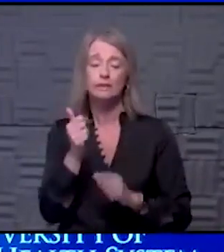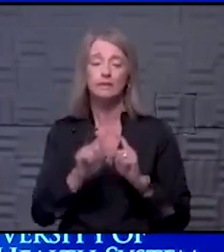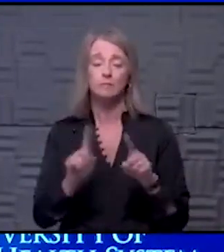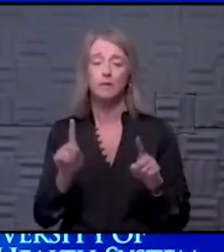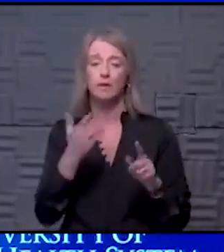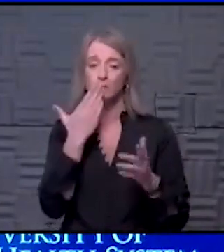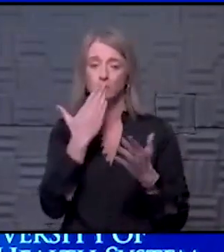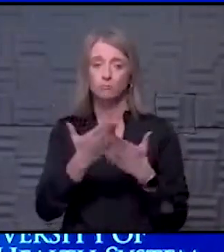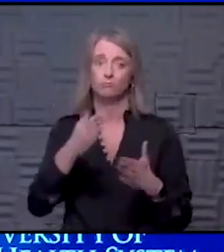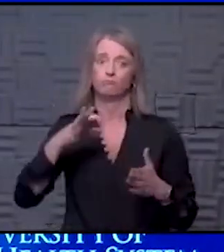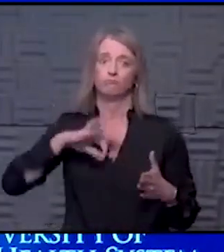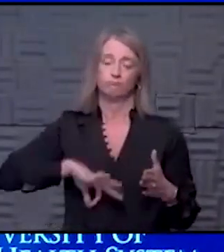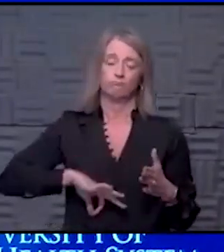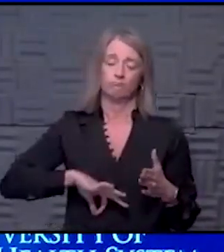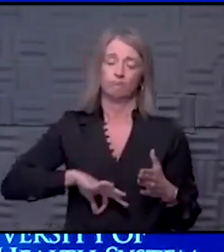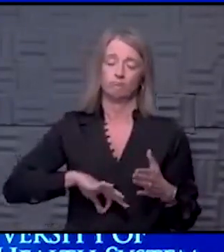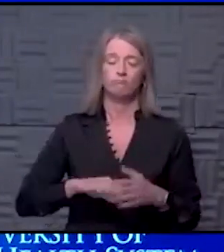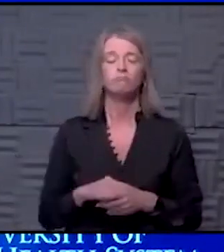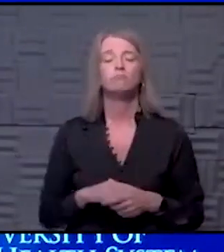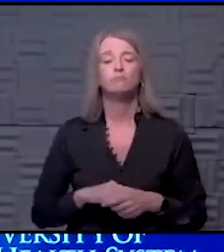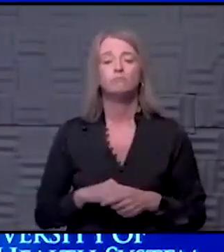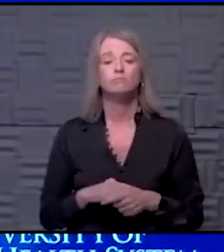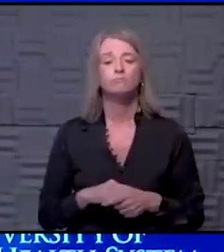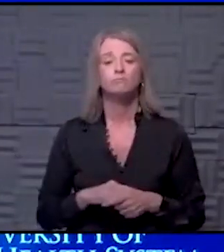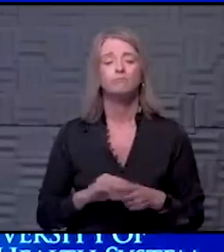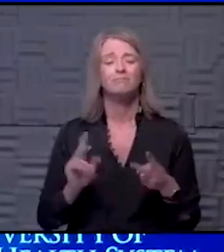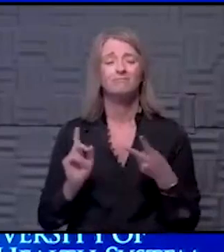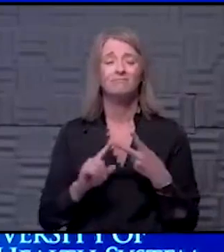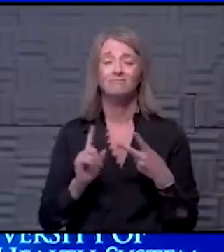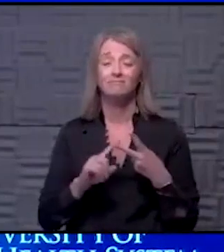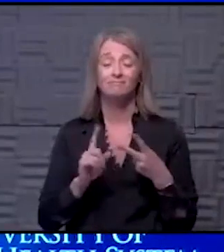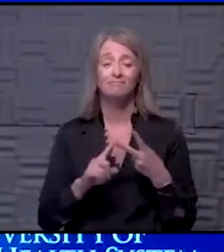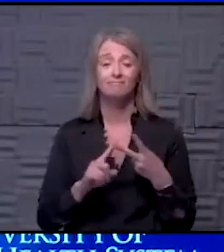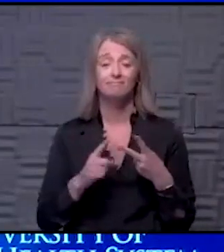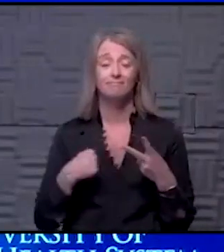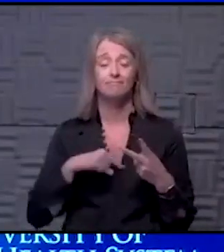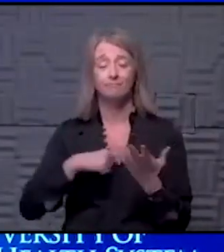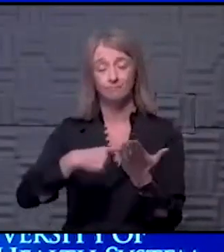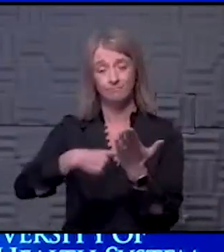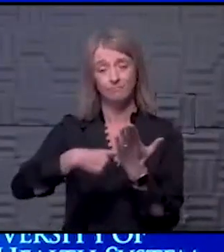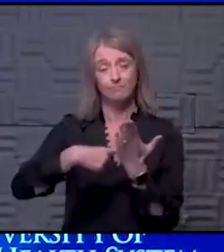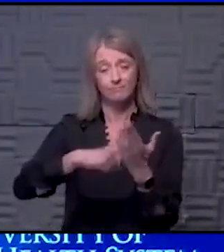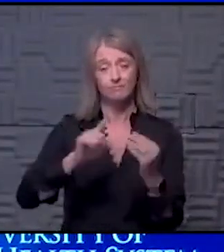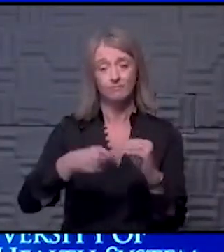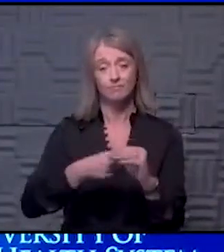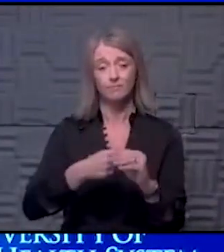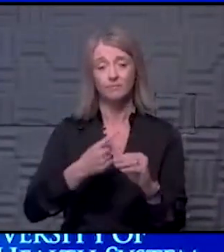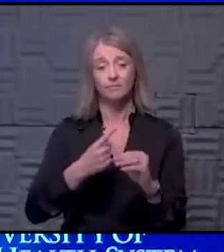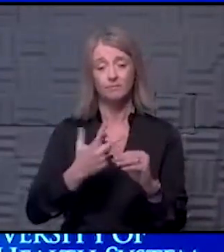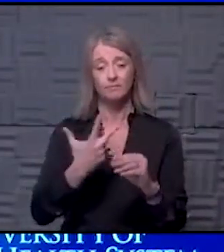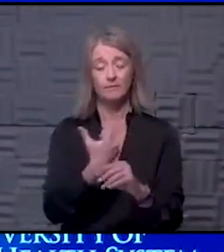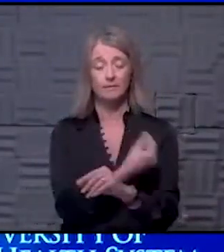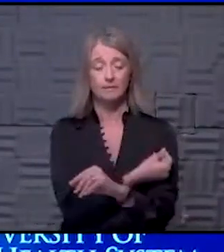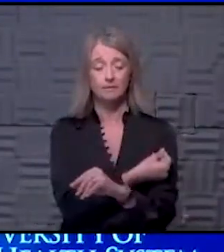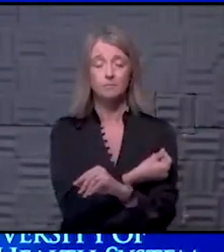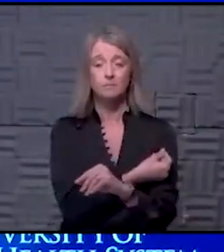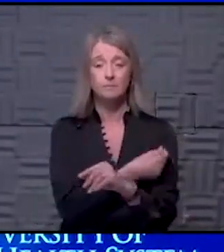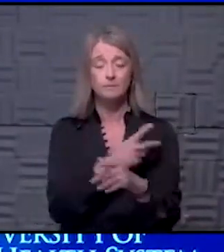the big benefit. Secondly, we talked really here about the uptake among